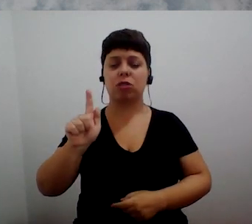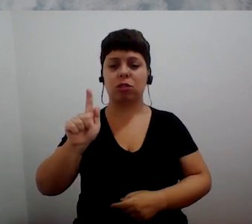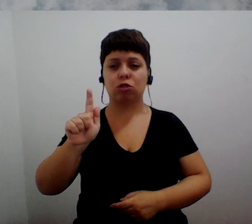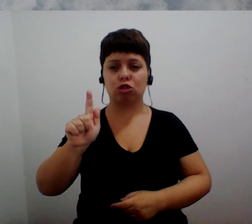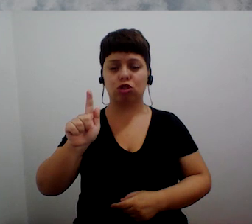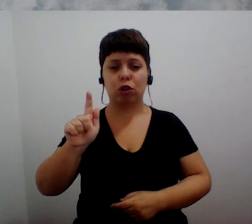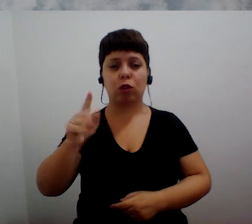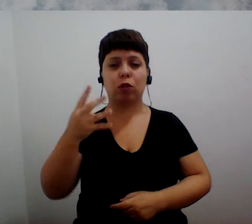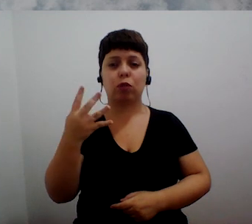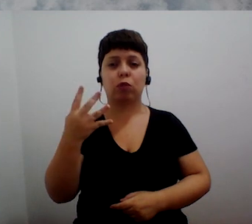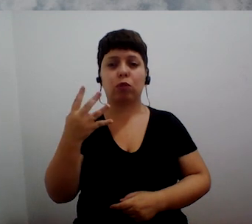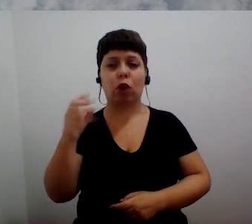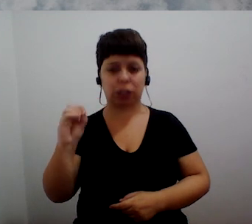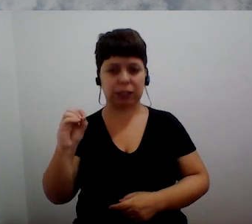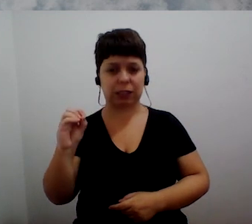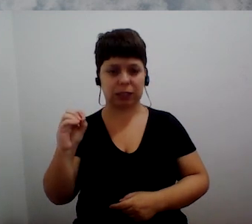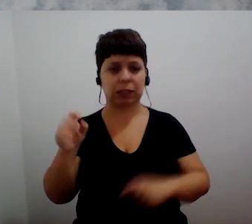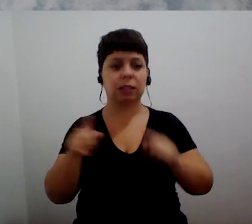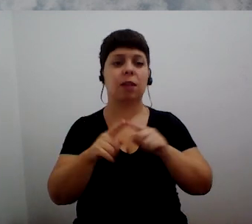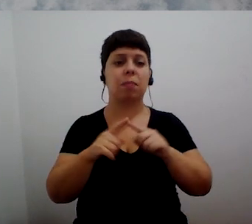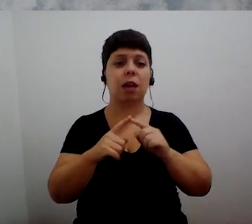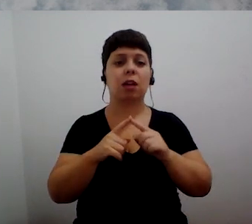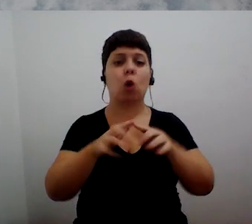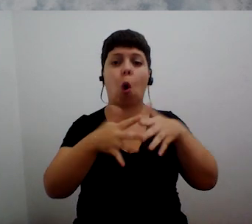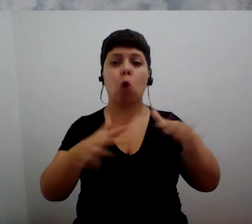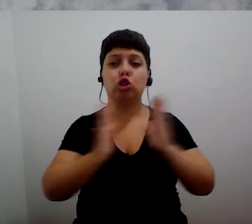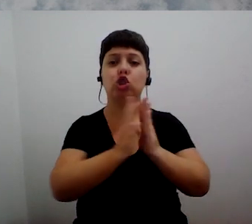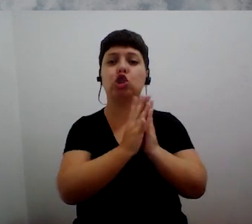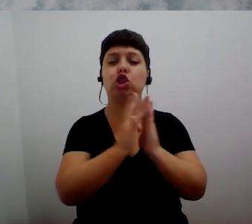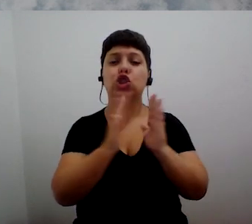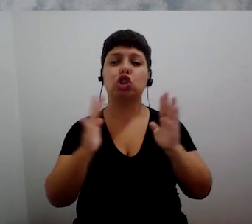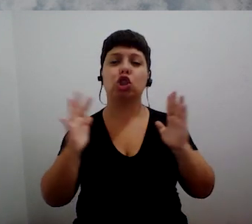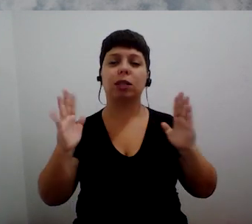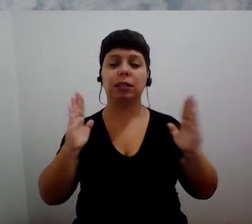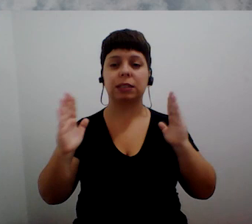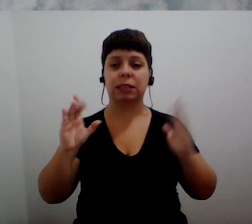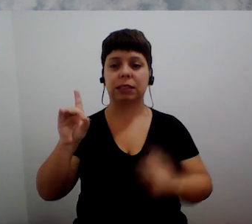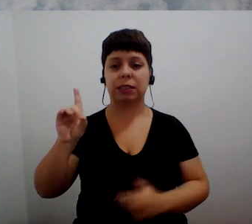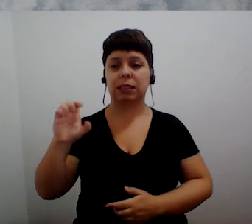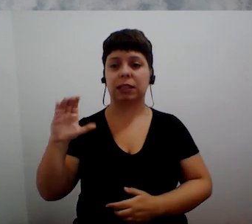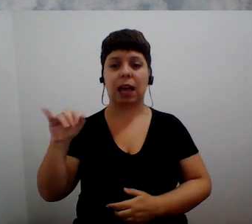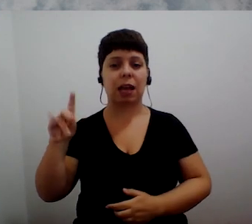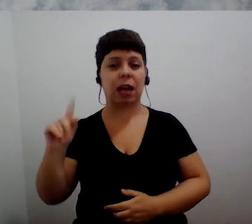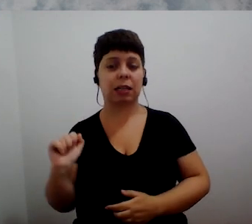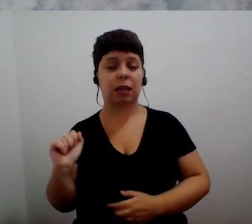ocean decade, so that we can have a better future. At least